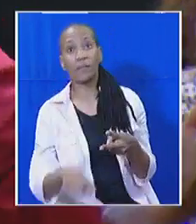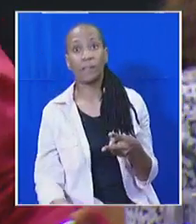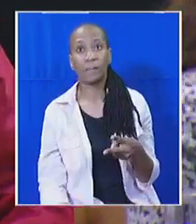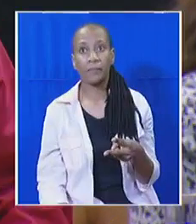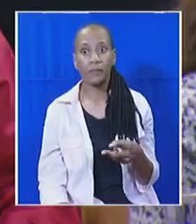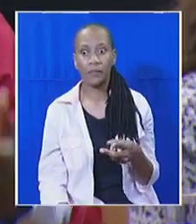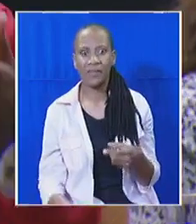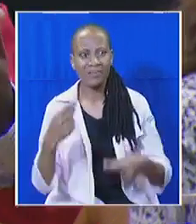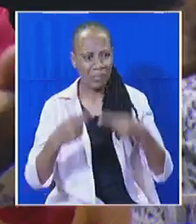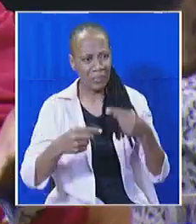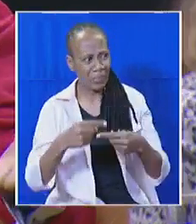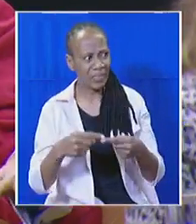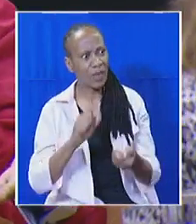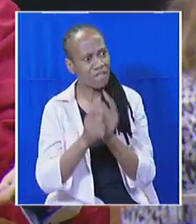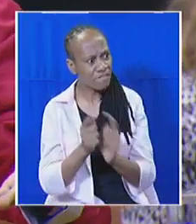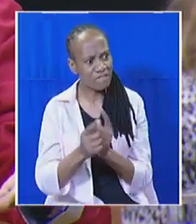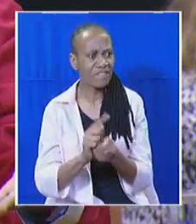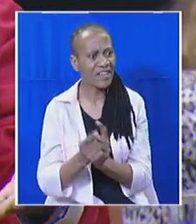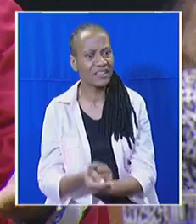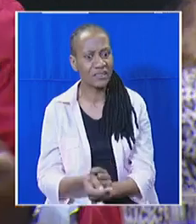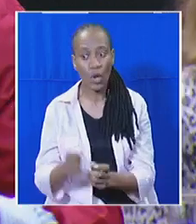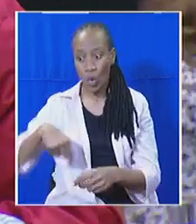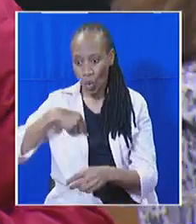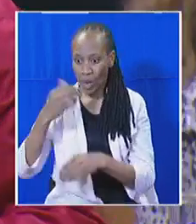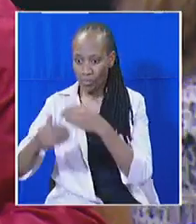fight while we proceed with the House.